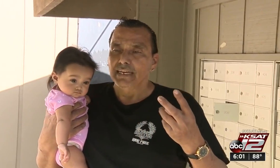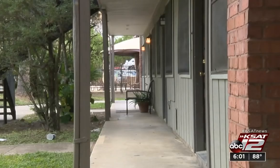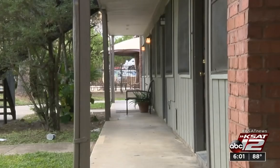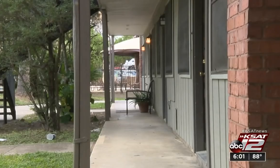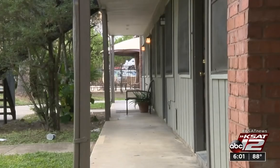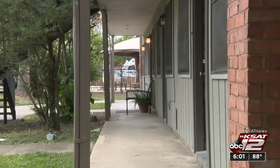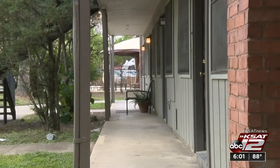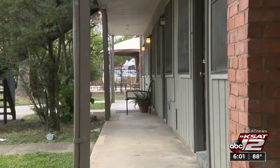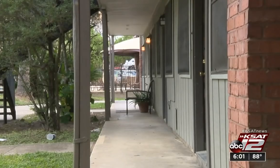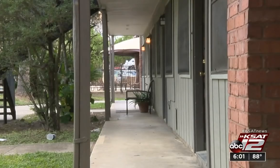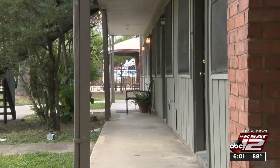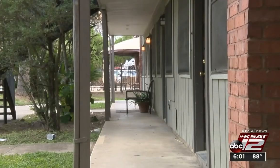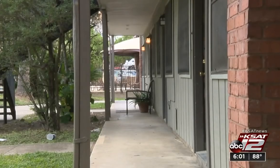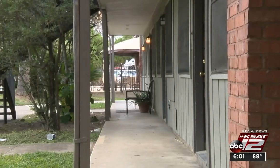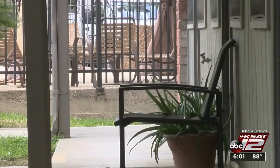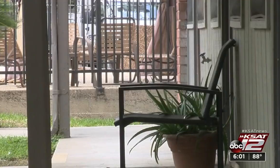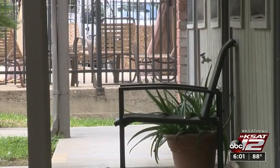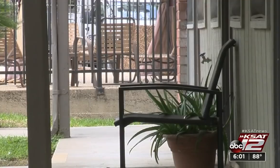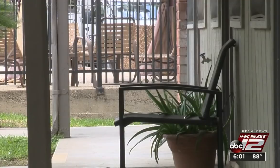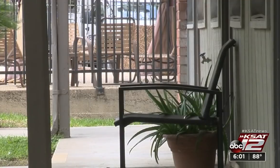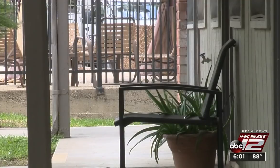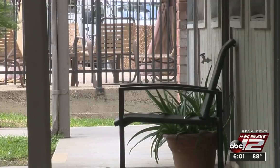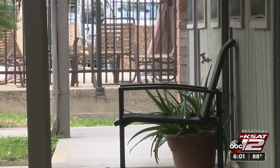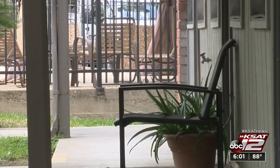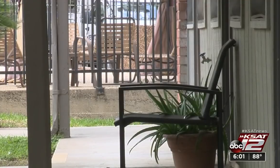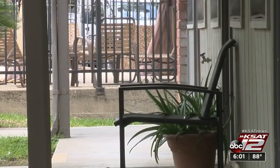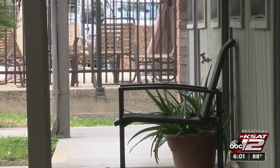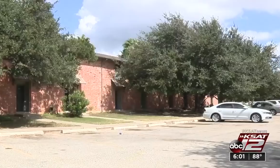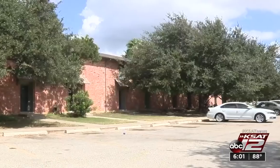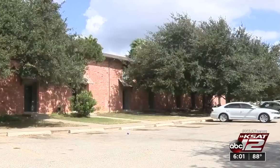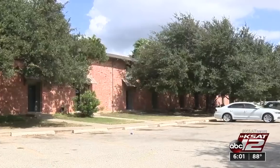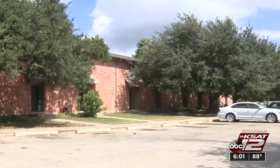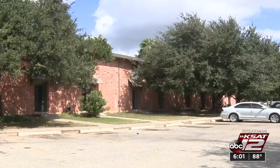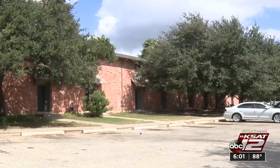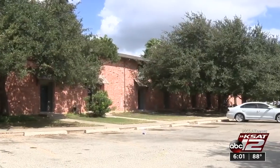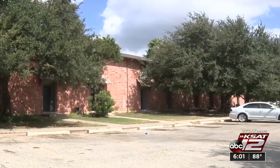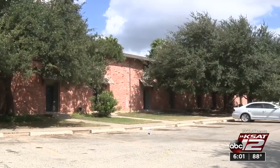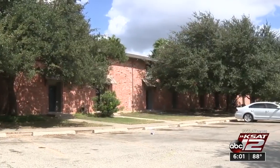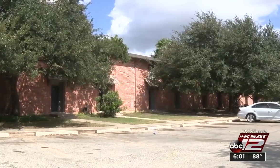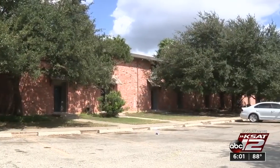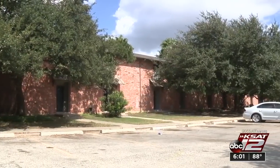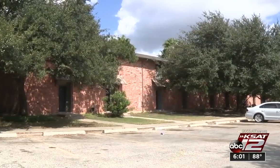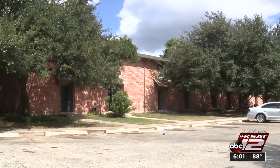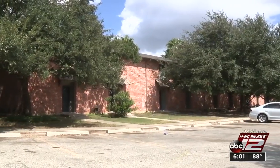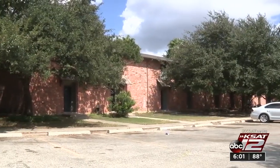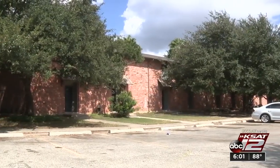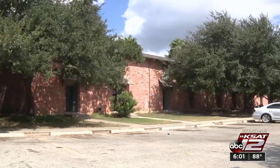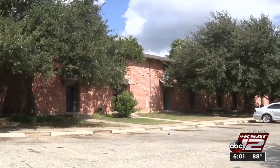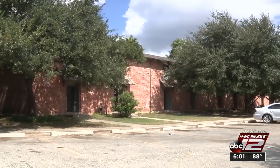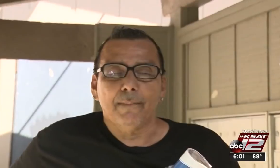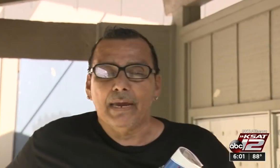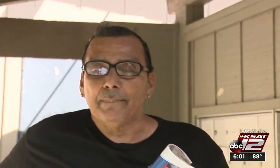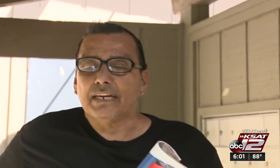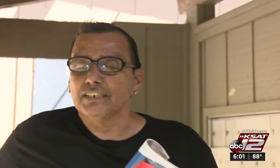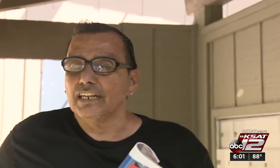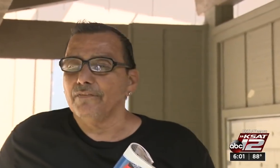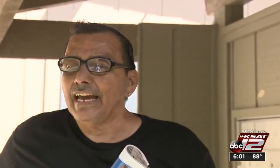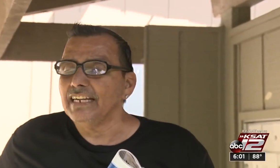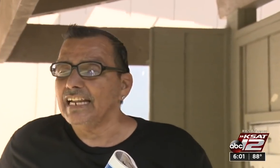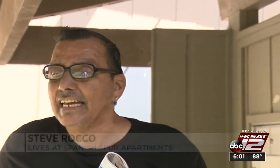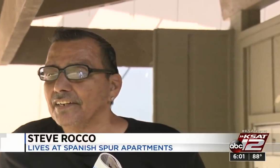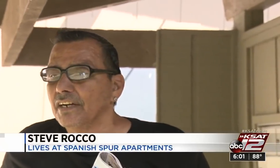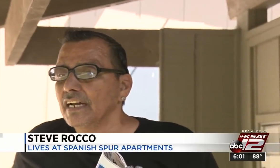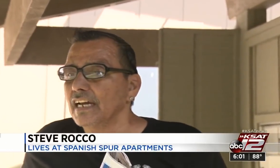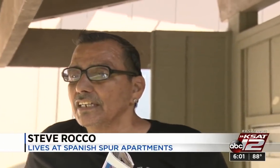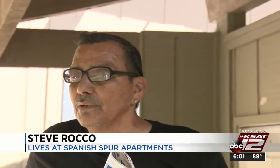health reasons, he and his family were forced out of their Spanish Spur apartment home Sunday evening around six when the power went out. My baby is on a